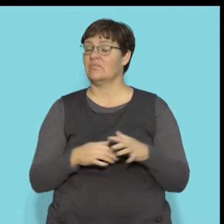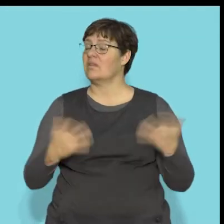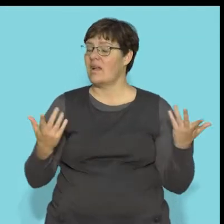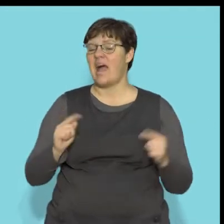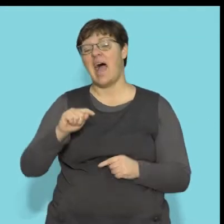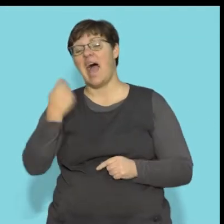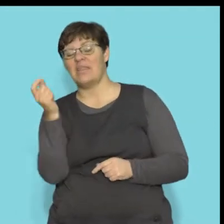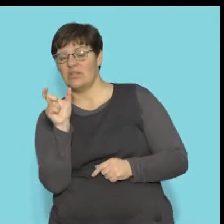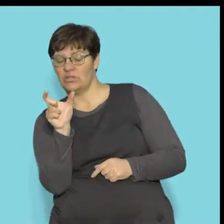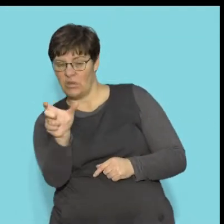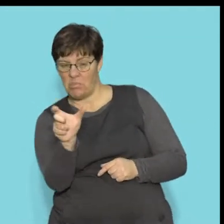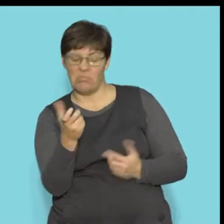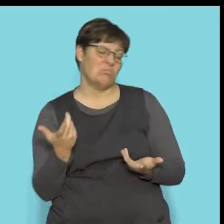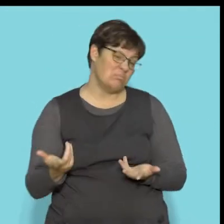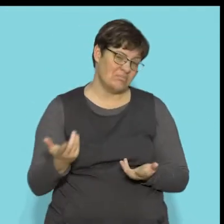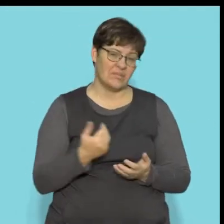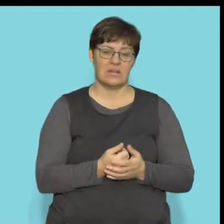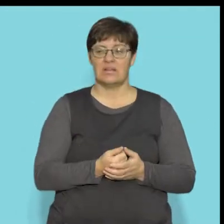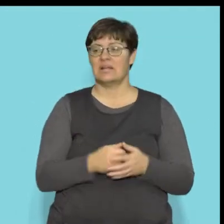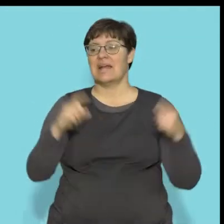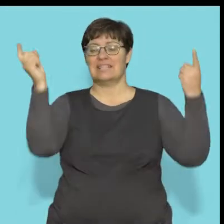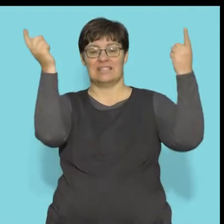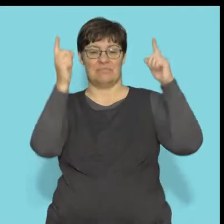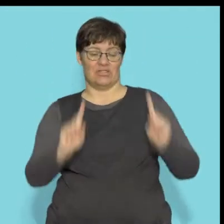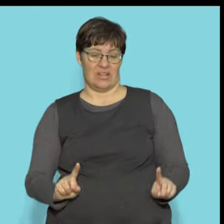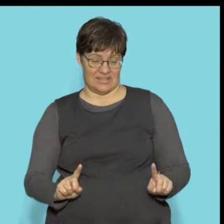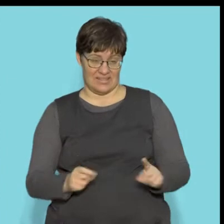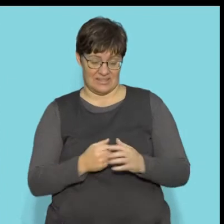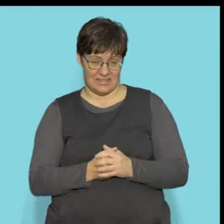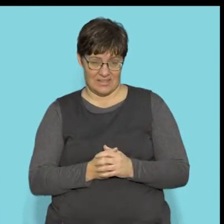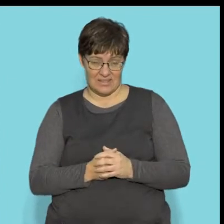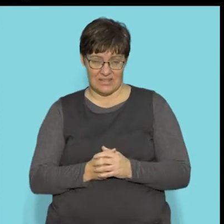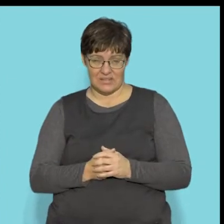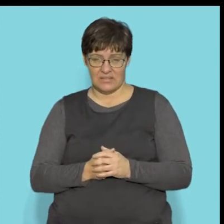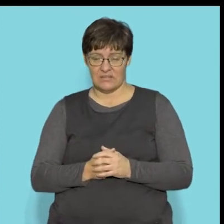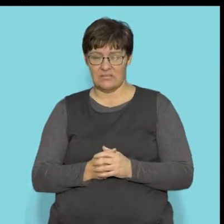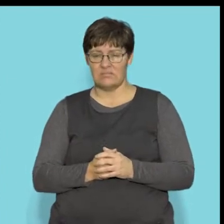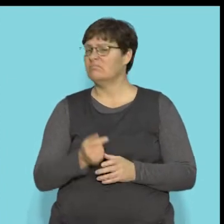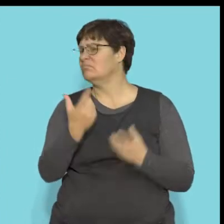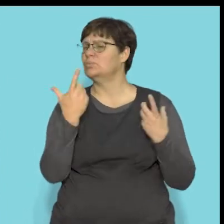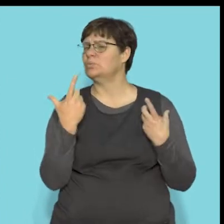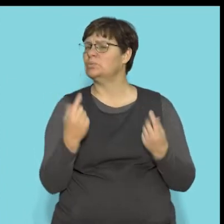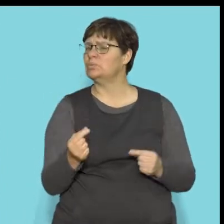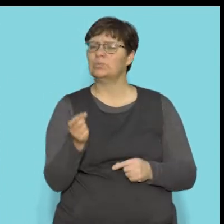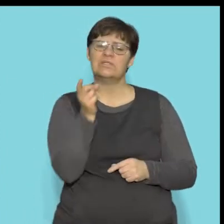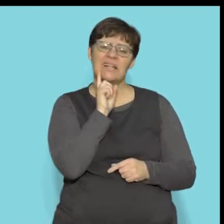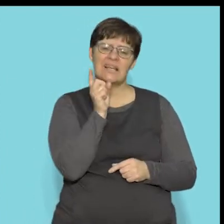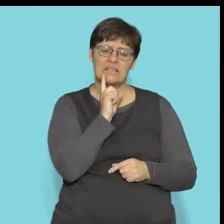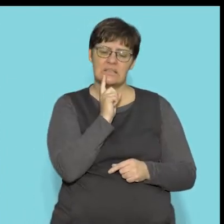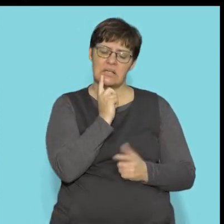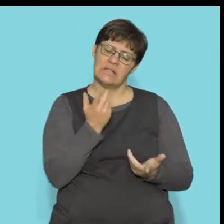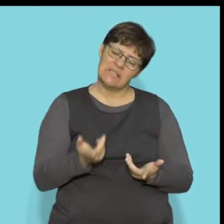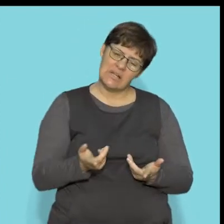niche. Another term for it could be specialization. Now, what do you do in a